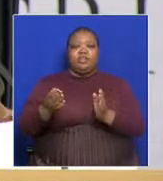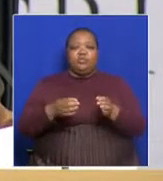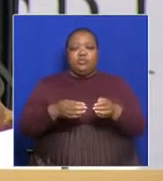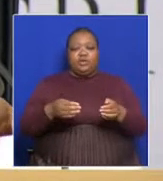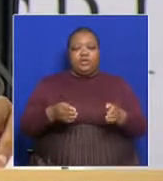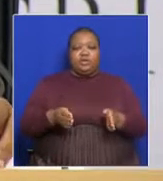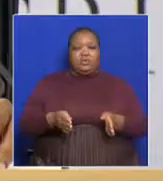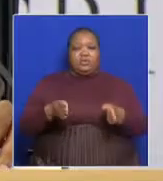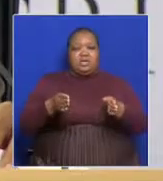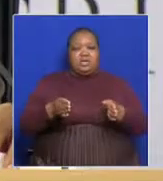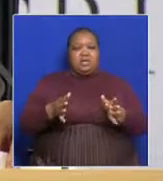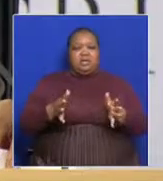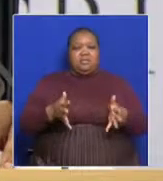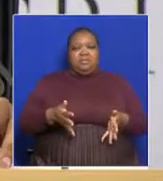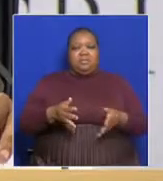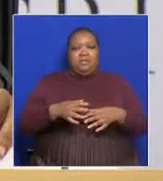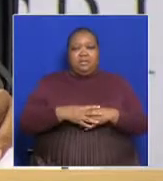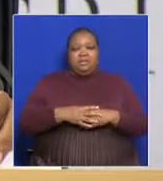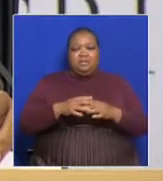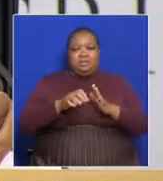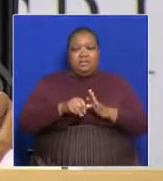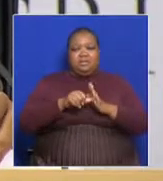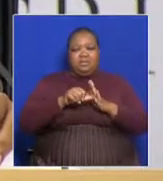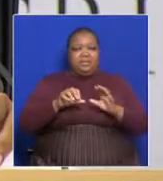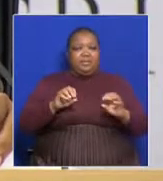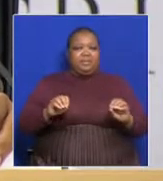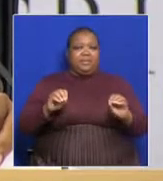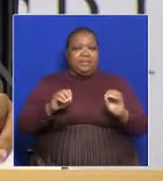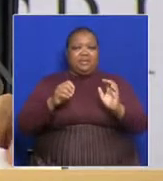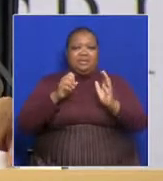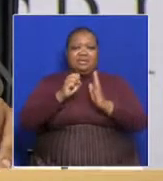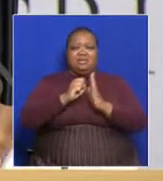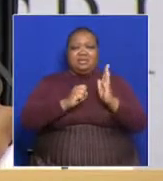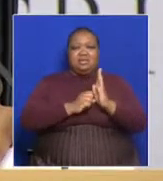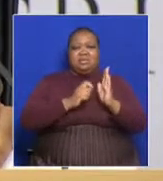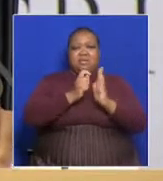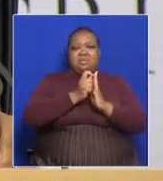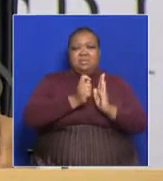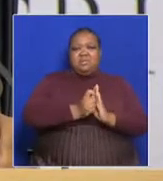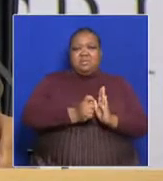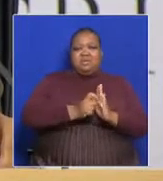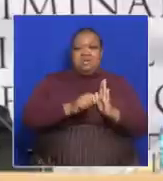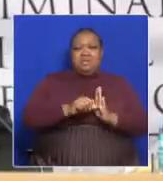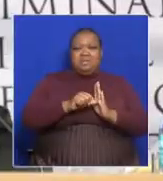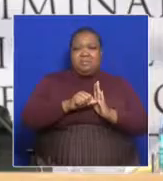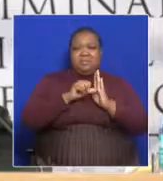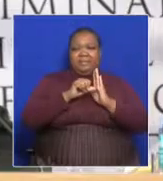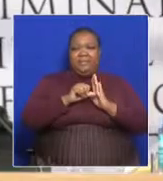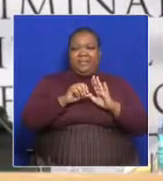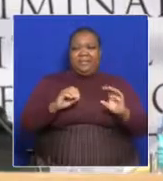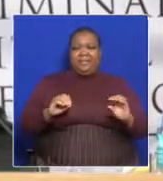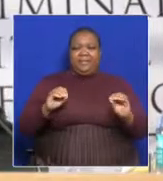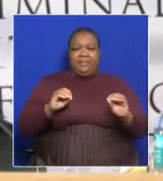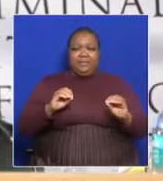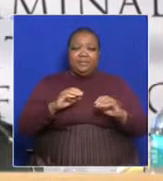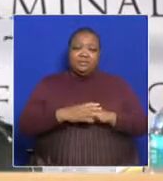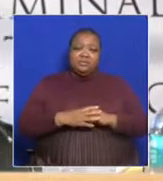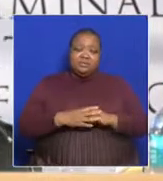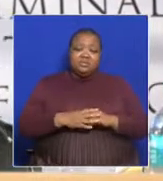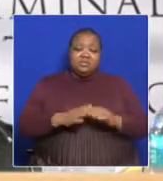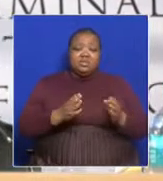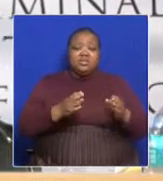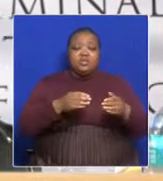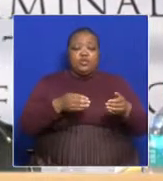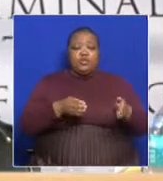There was nothing significant to write a statement about. It's not done. No, you were not handing over a container, you were searching